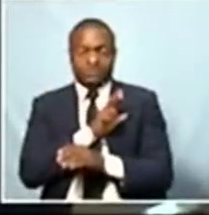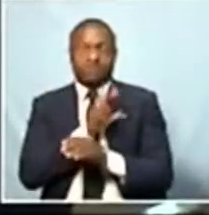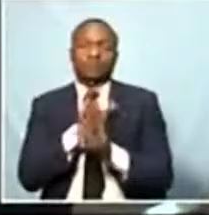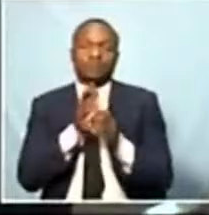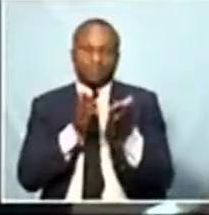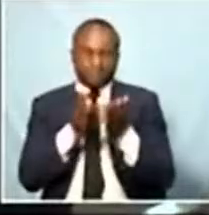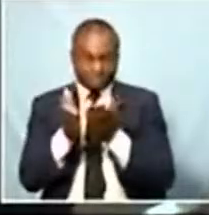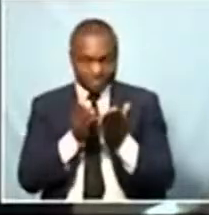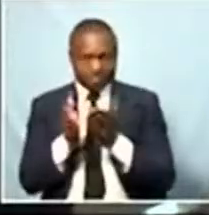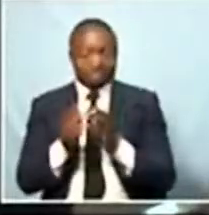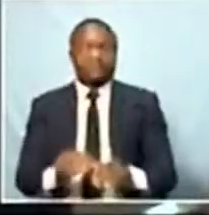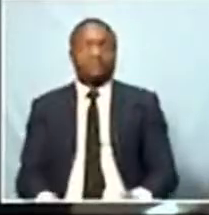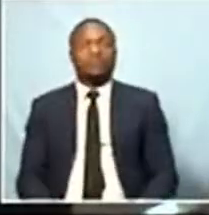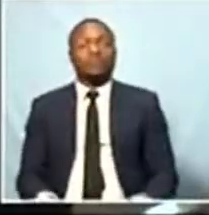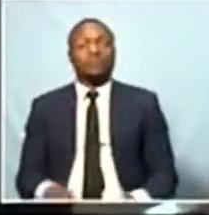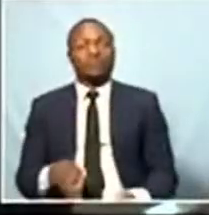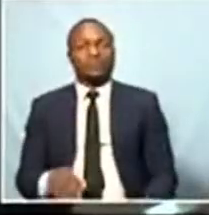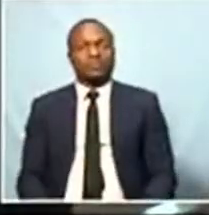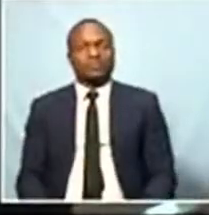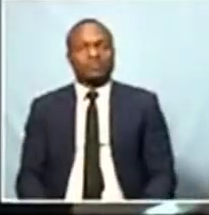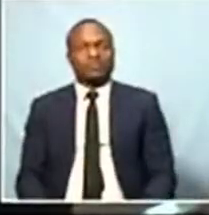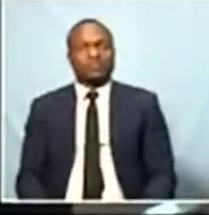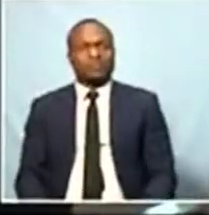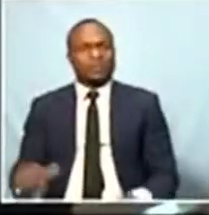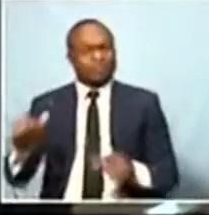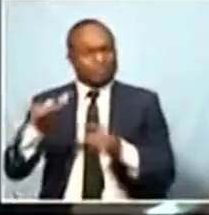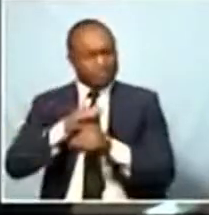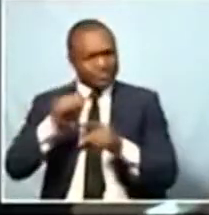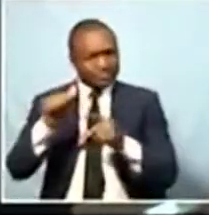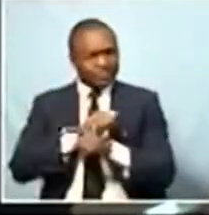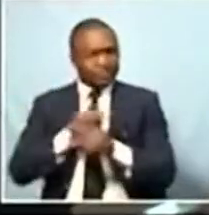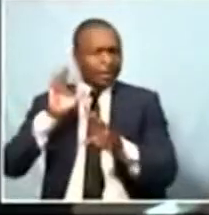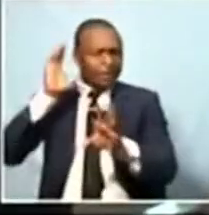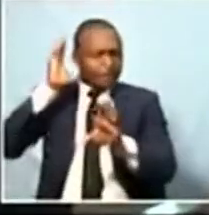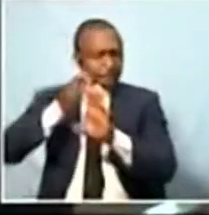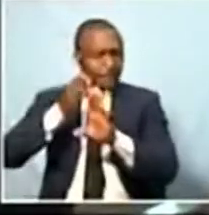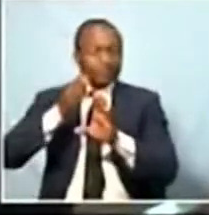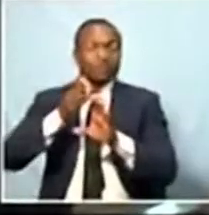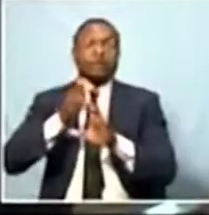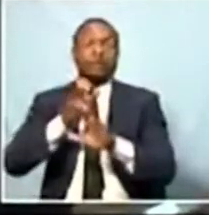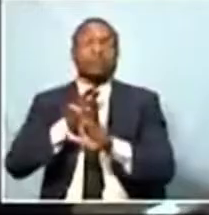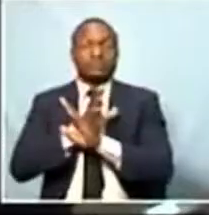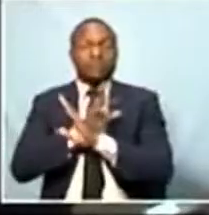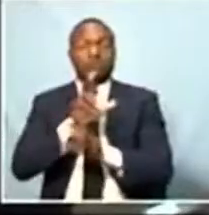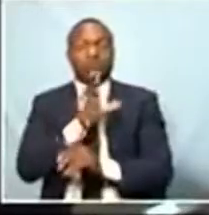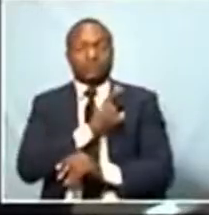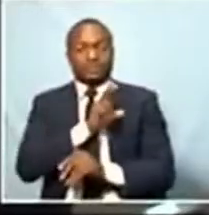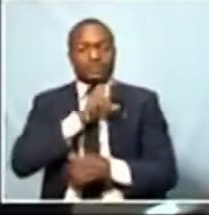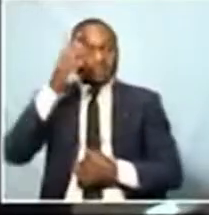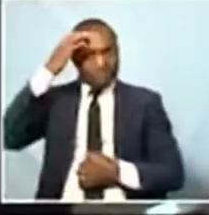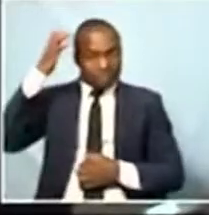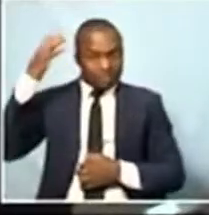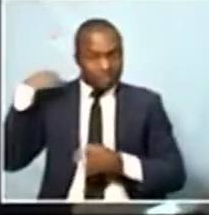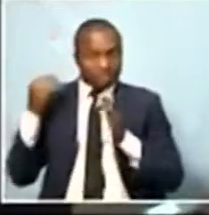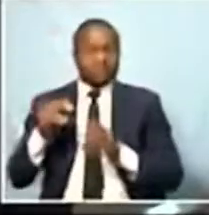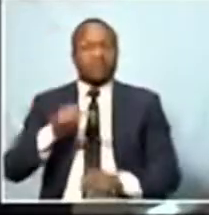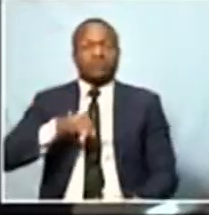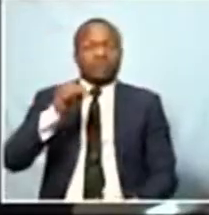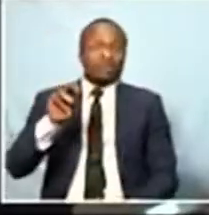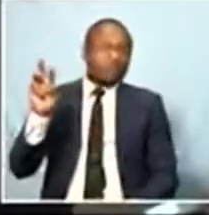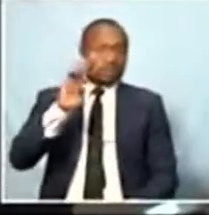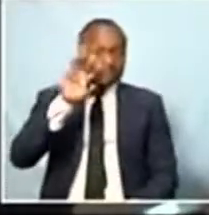Service. We most recently had training specifically just for police officers conducted in Northwestern Province in